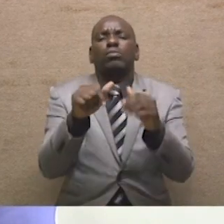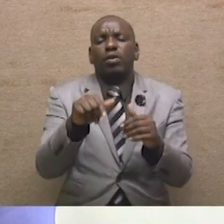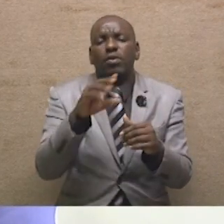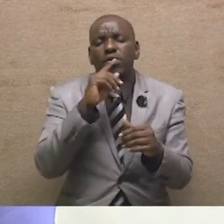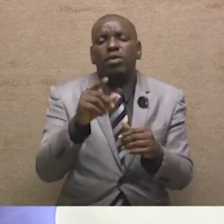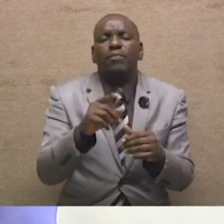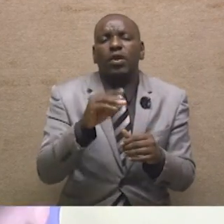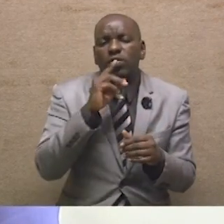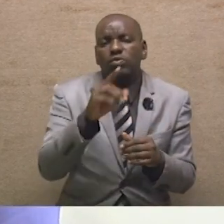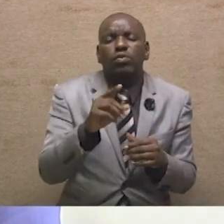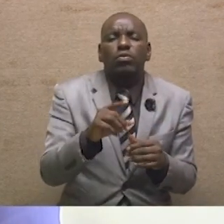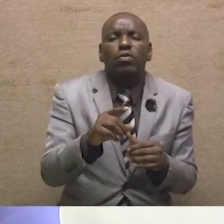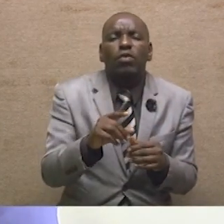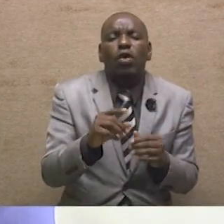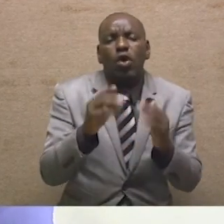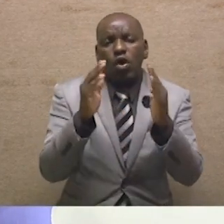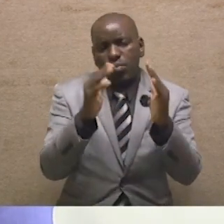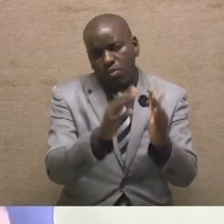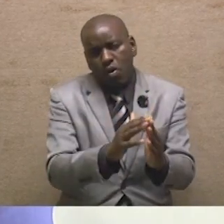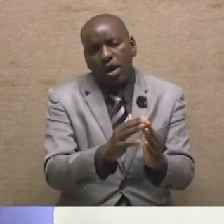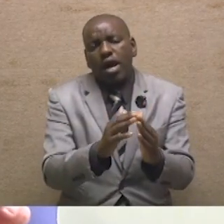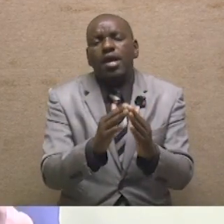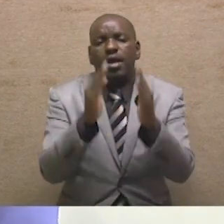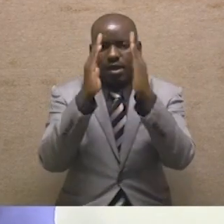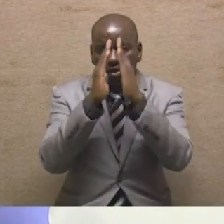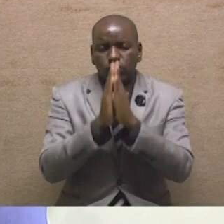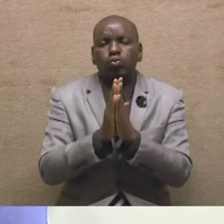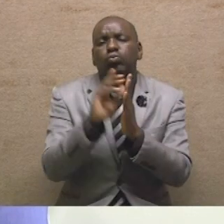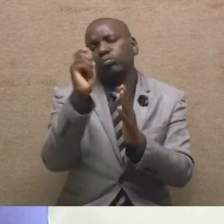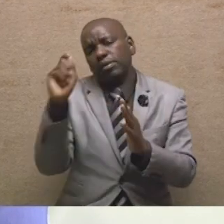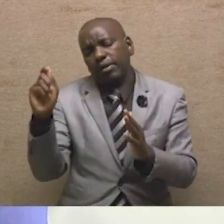from government grants. And when you talk specifically of